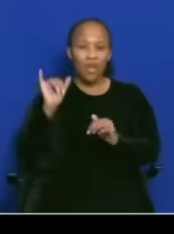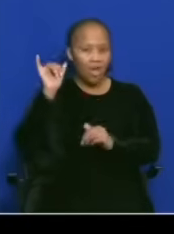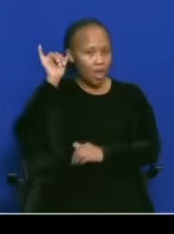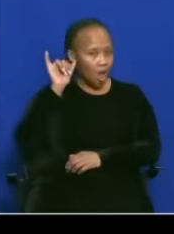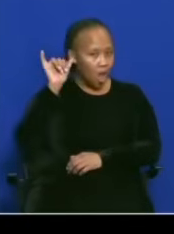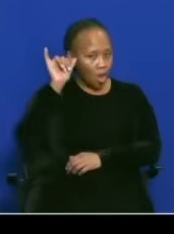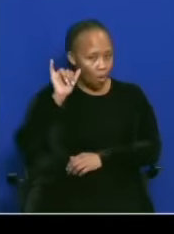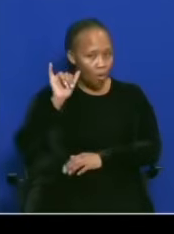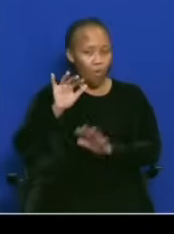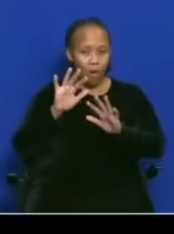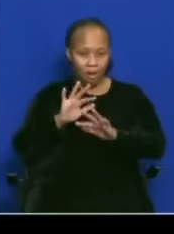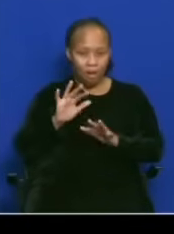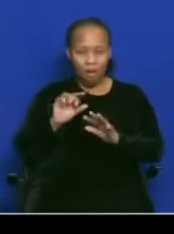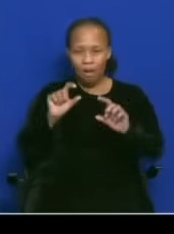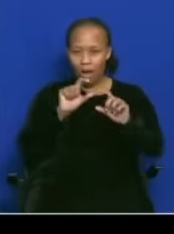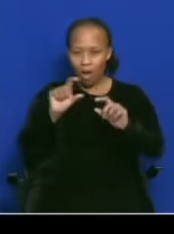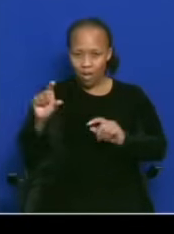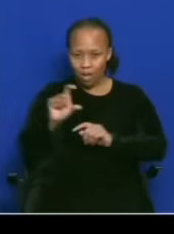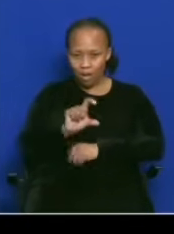clause.